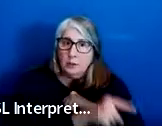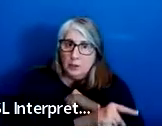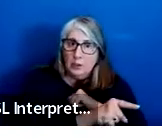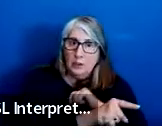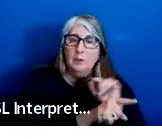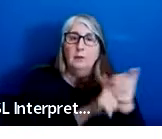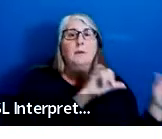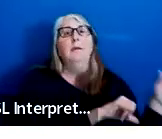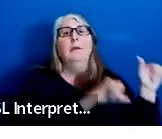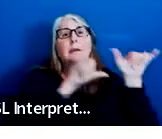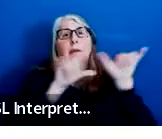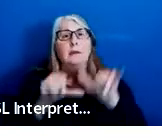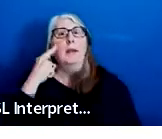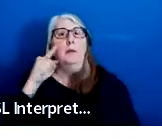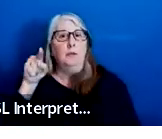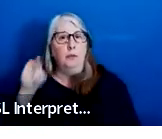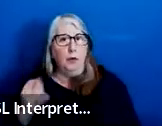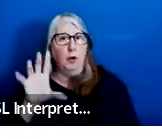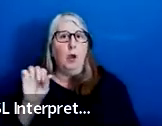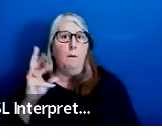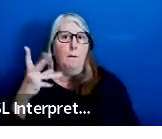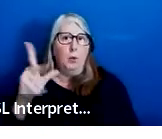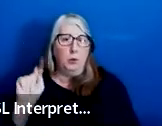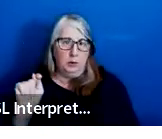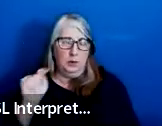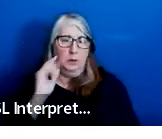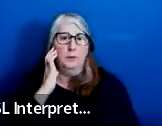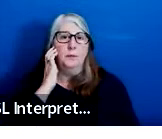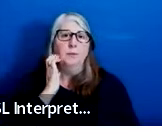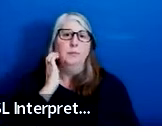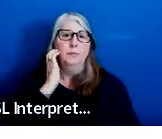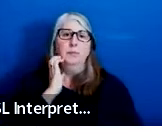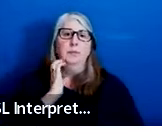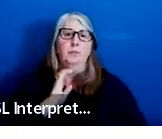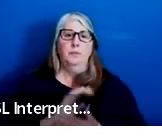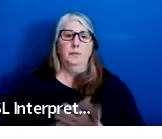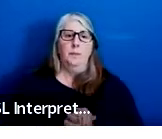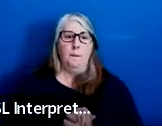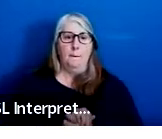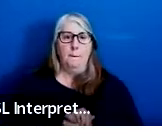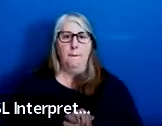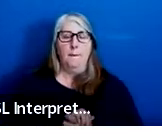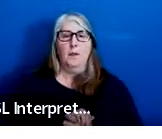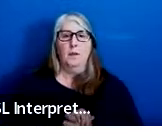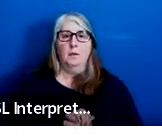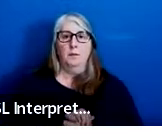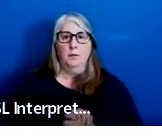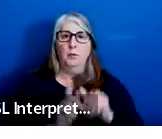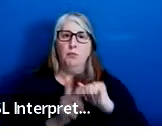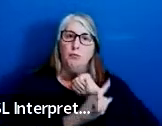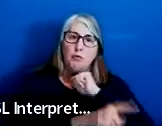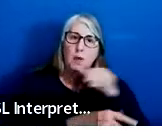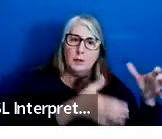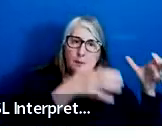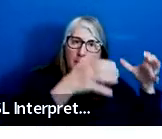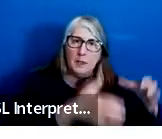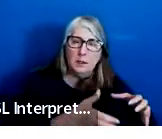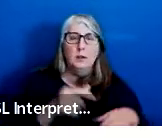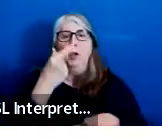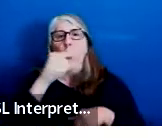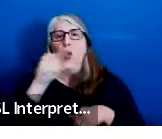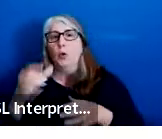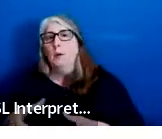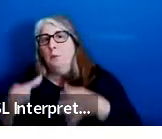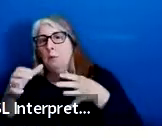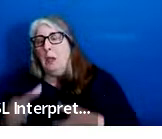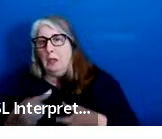deter them from getting in your trash, you might want to take similar efforts if you're putting your food scraps in your compost bin to deter